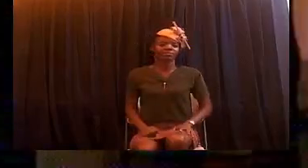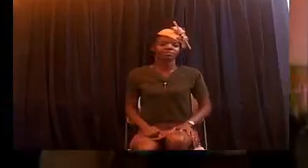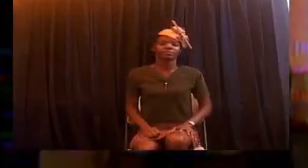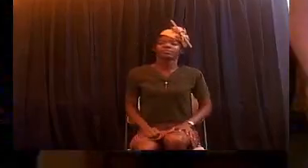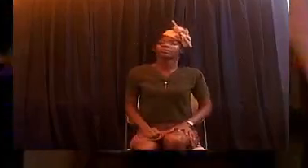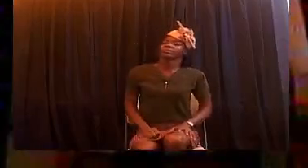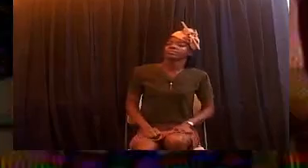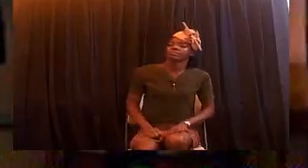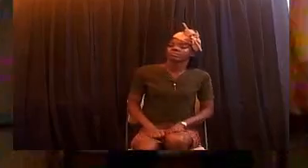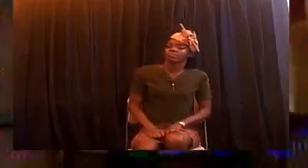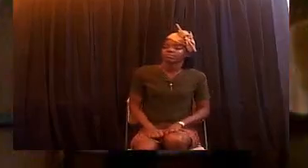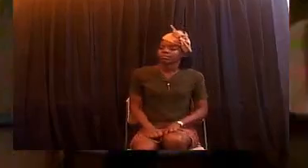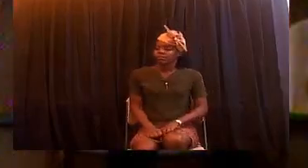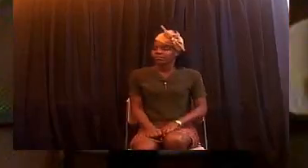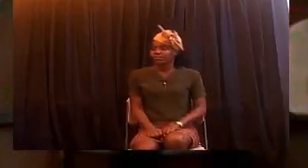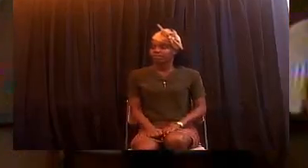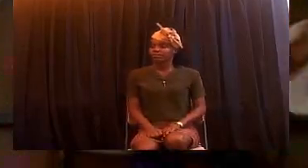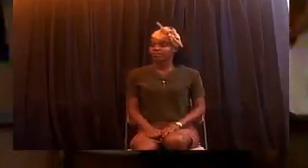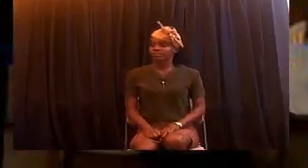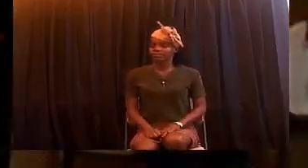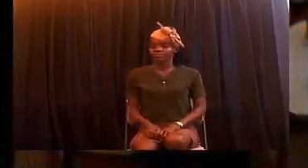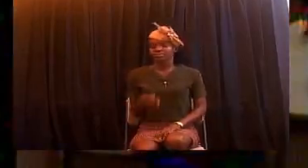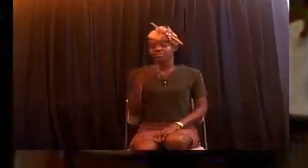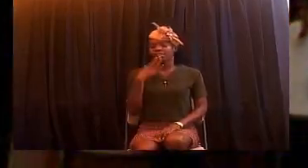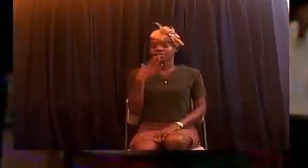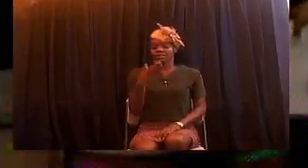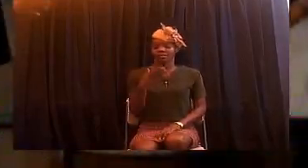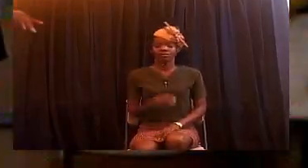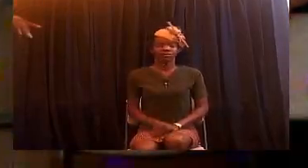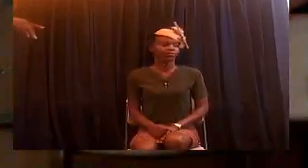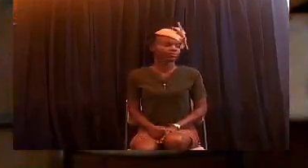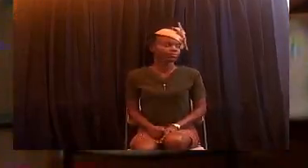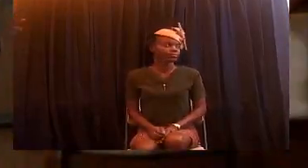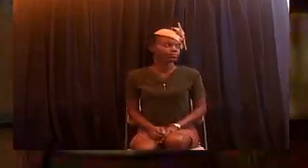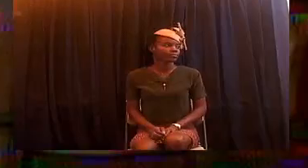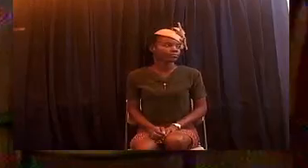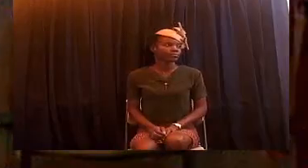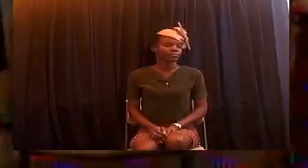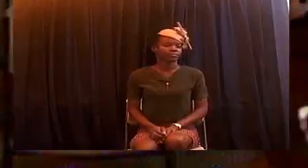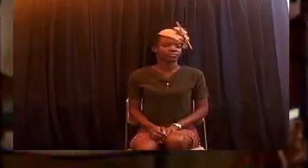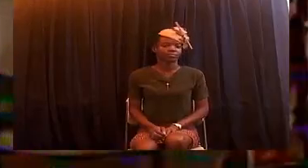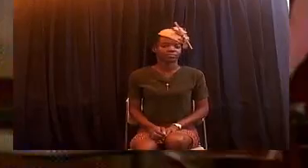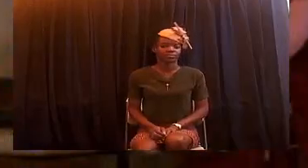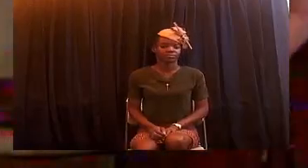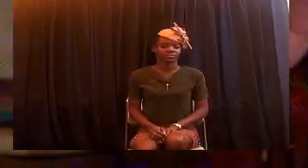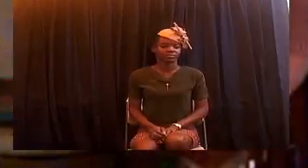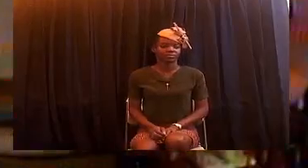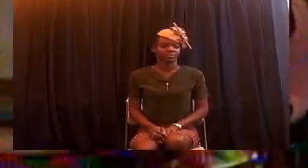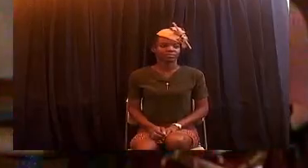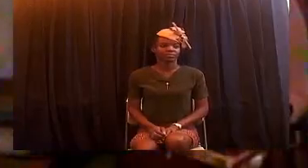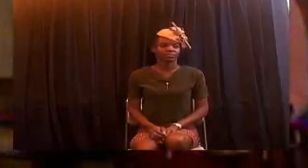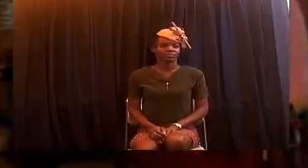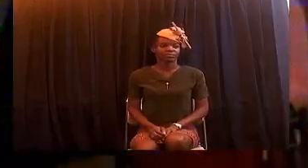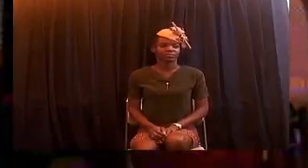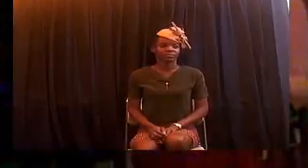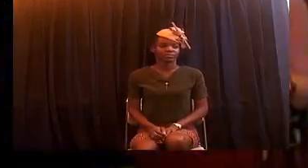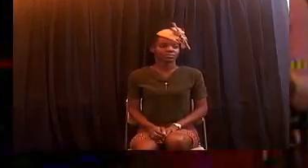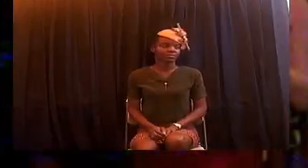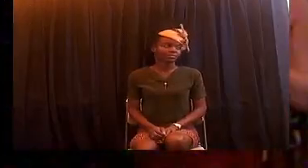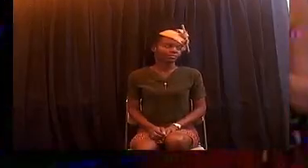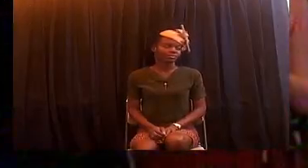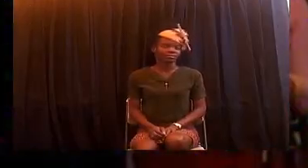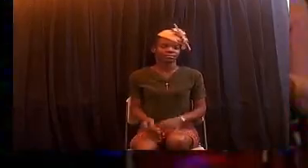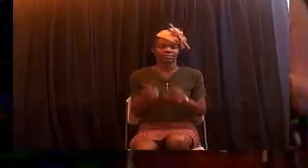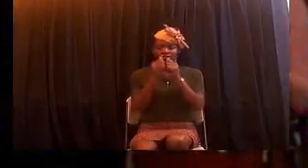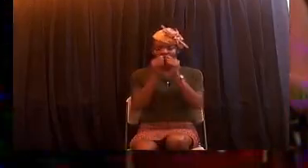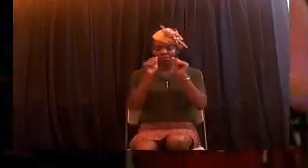amen. Amen. Thank you, sir. You may be seated, everyone. Amen. Bless the Lord. I'm not going to be long.